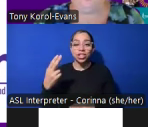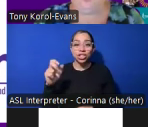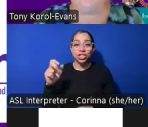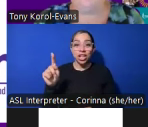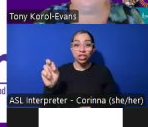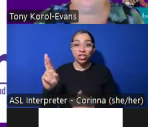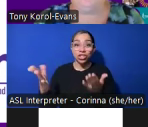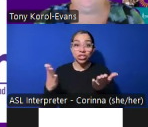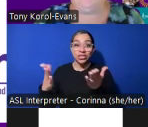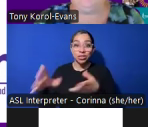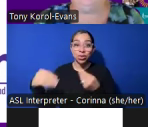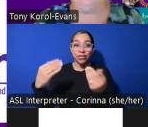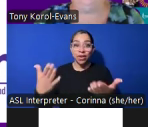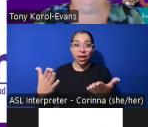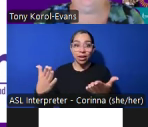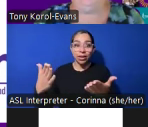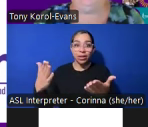is